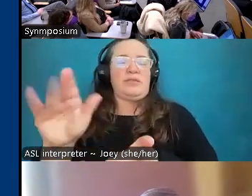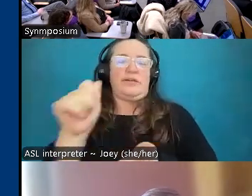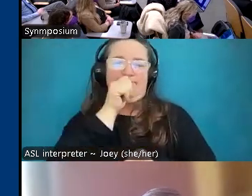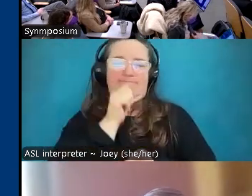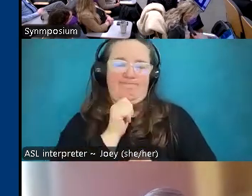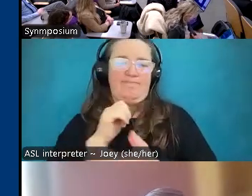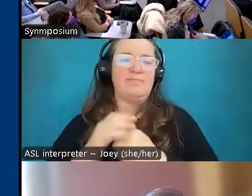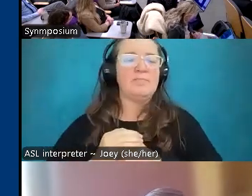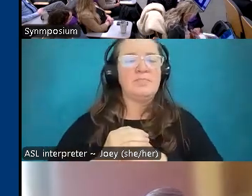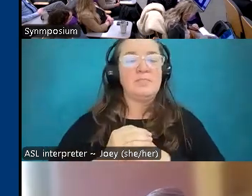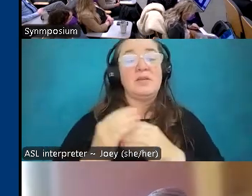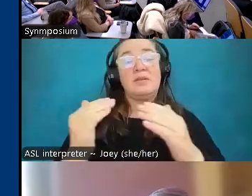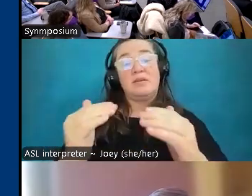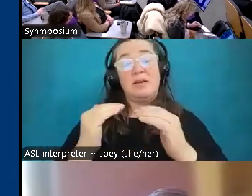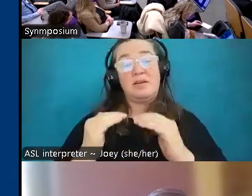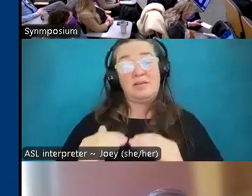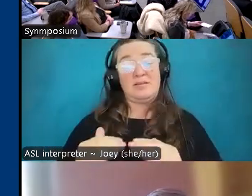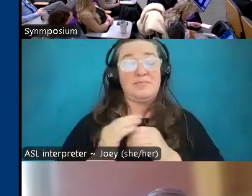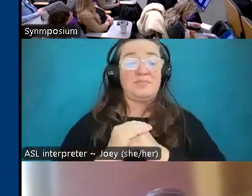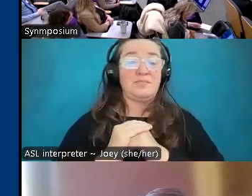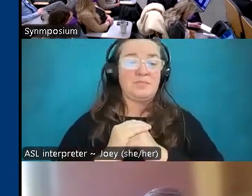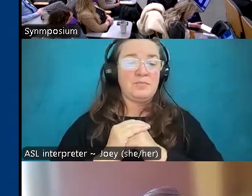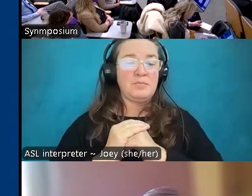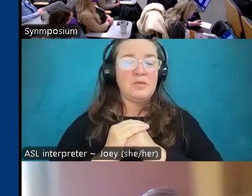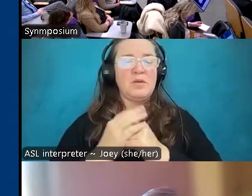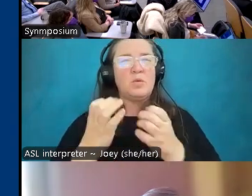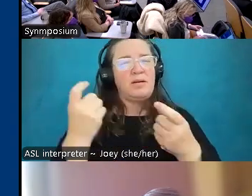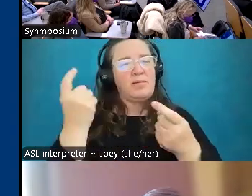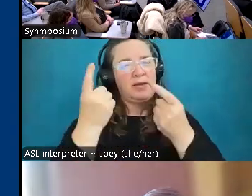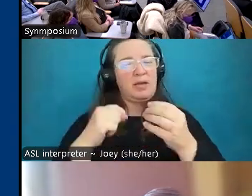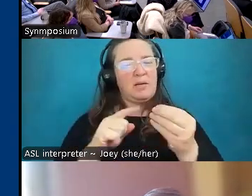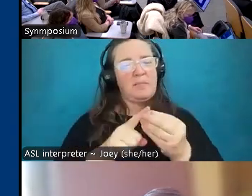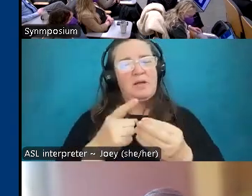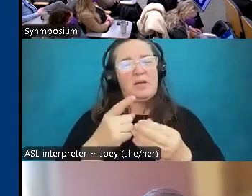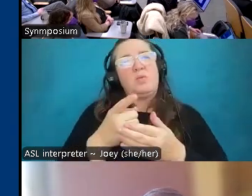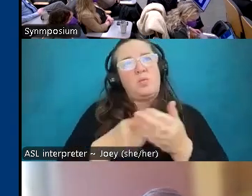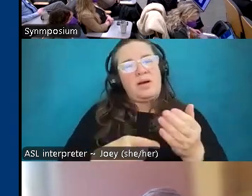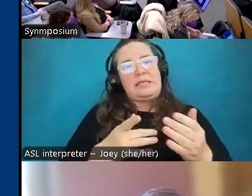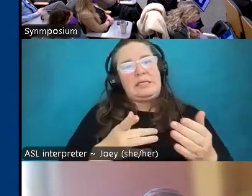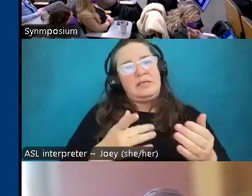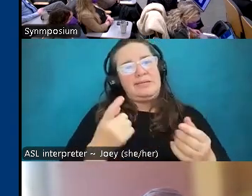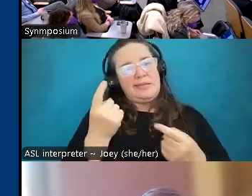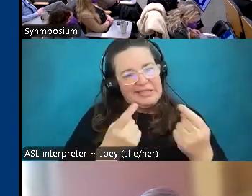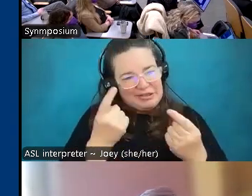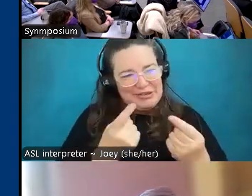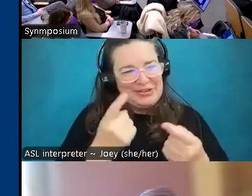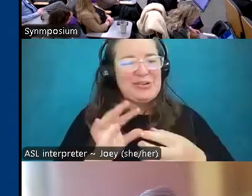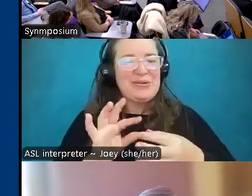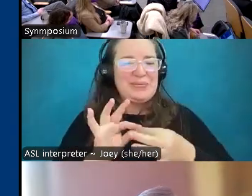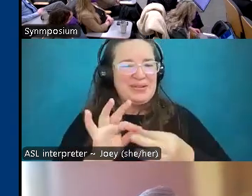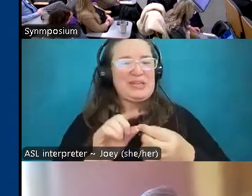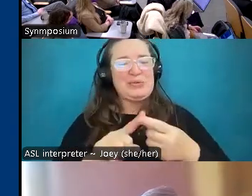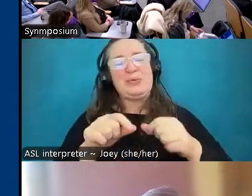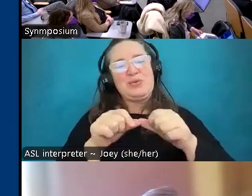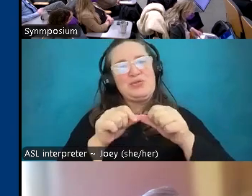Now I'd like to shift to considerations about infection-associated chronic conditions